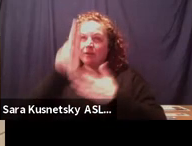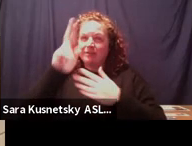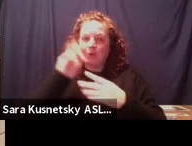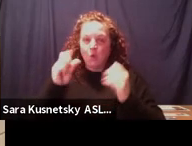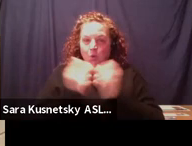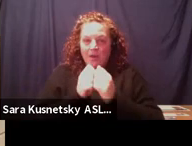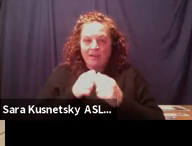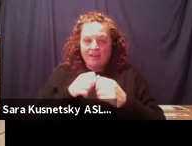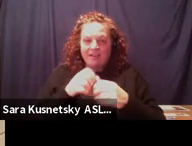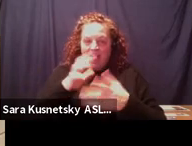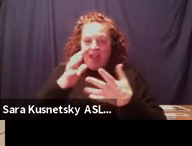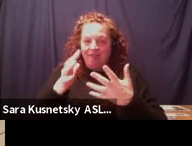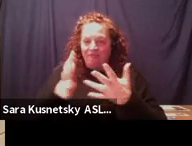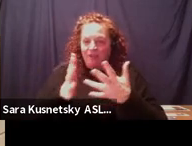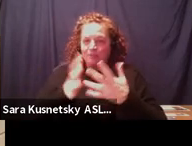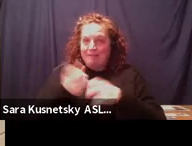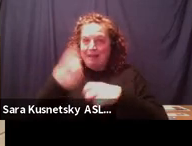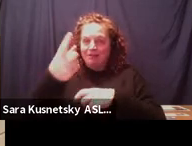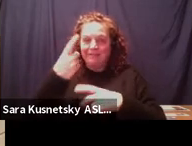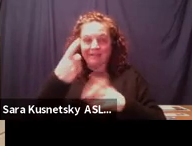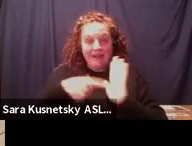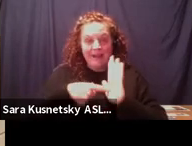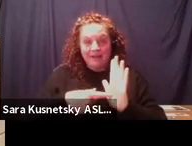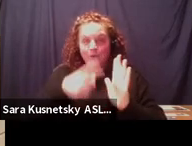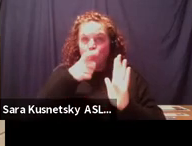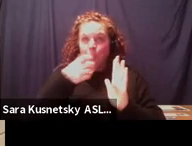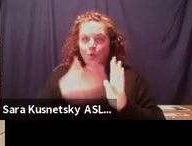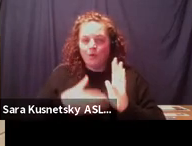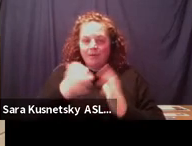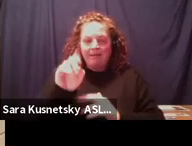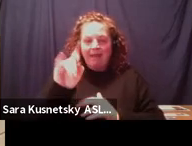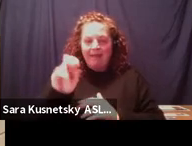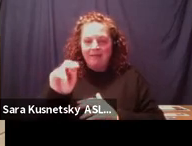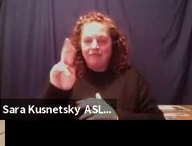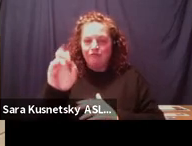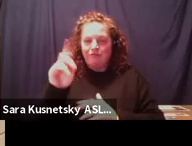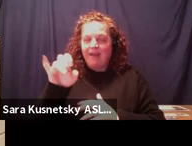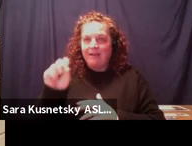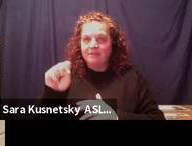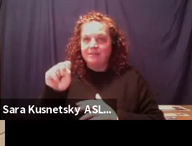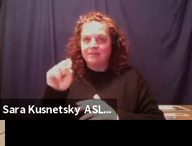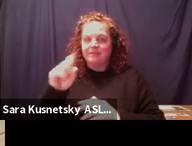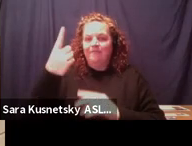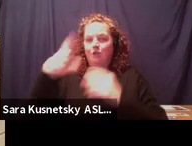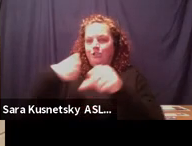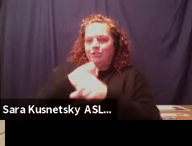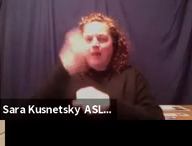with. Our previous student representative, Evelyn Reyes, is currently in her first year at Columbia. I'm so happy for